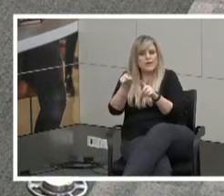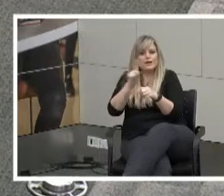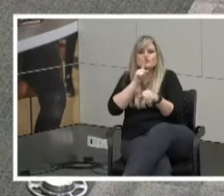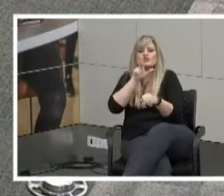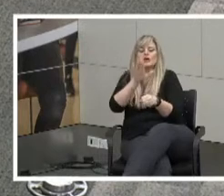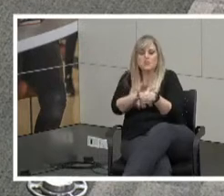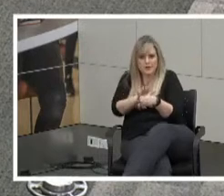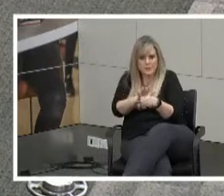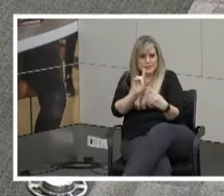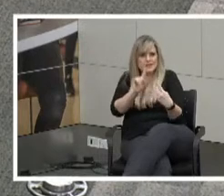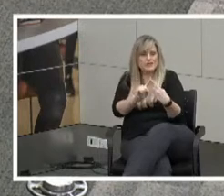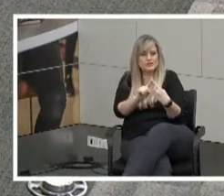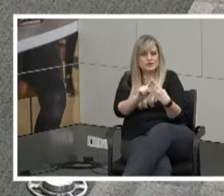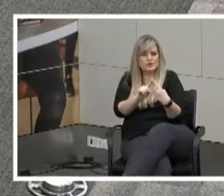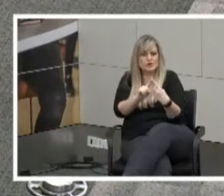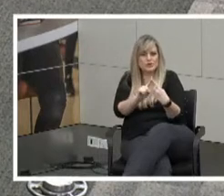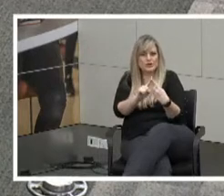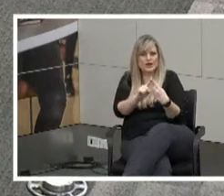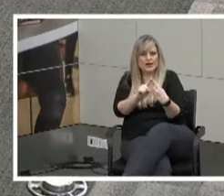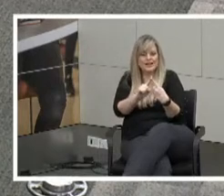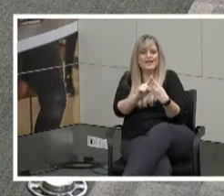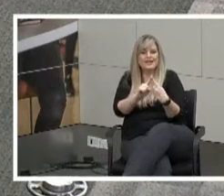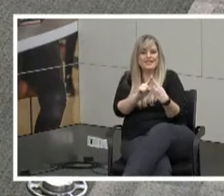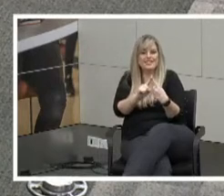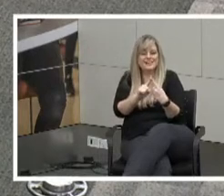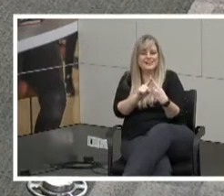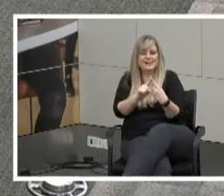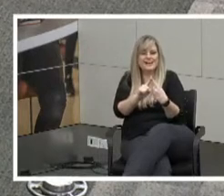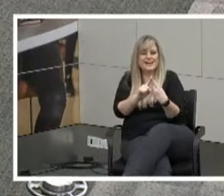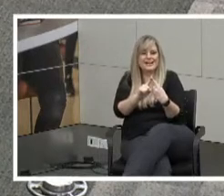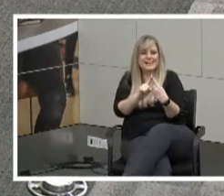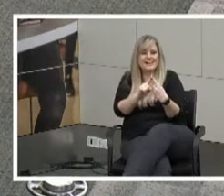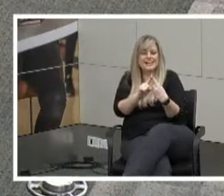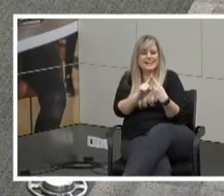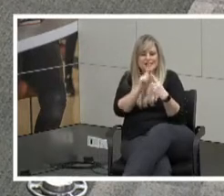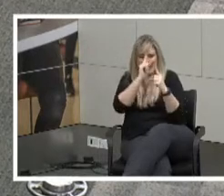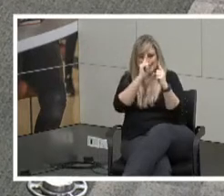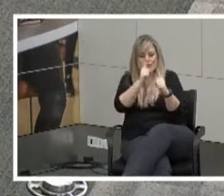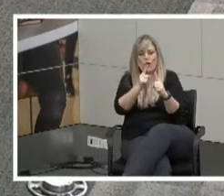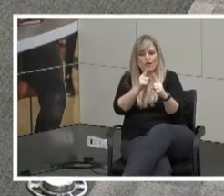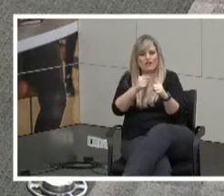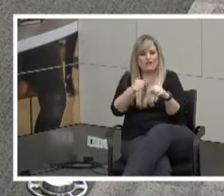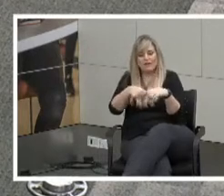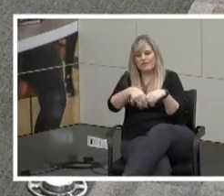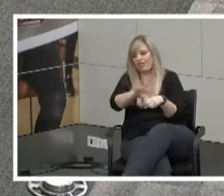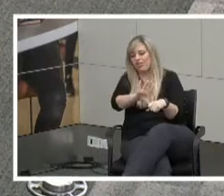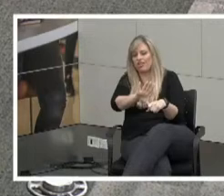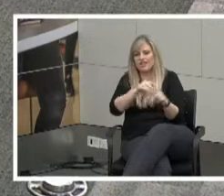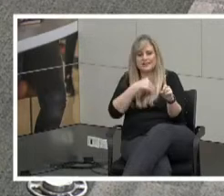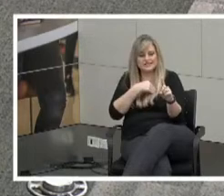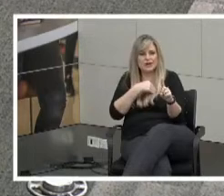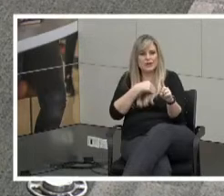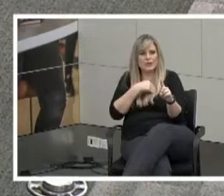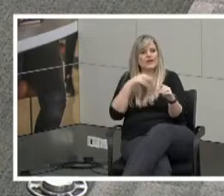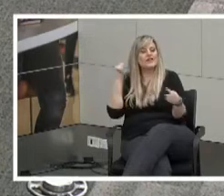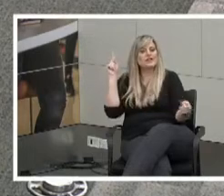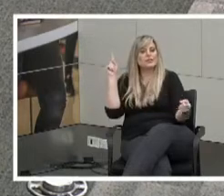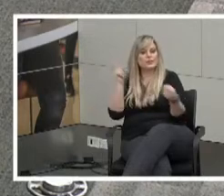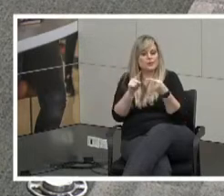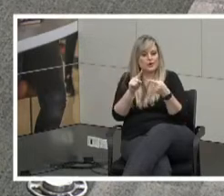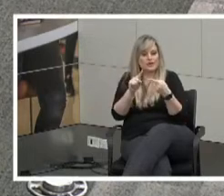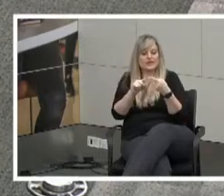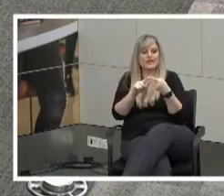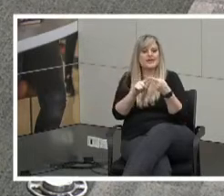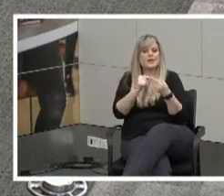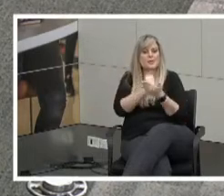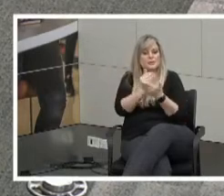commitment to the cause now I admit cutting stiens to coaches for robotics Spanish debate